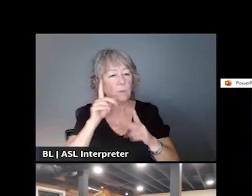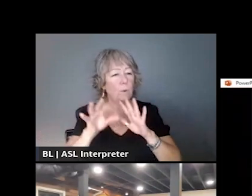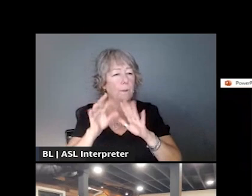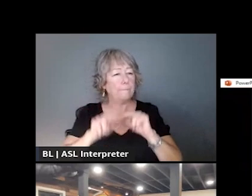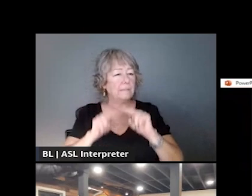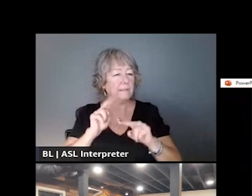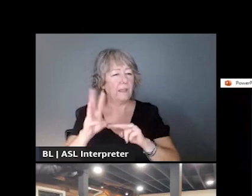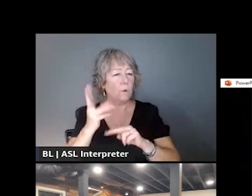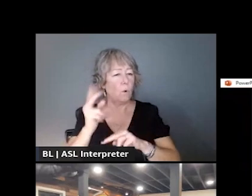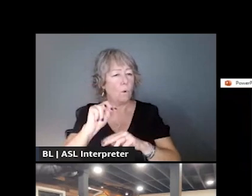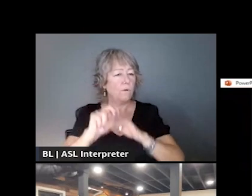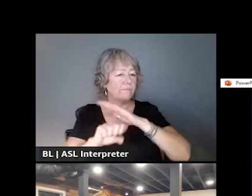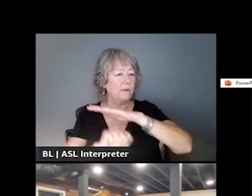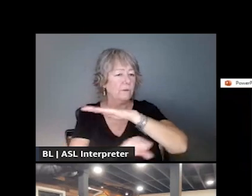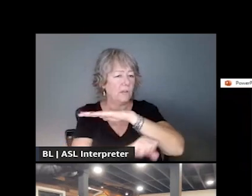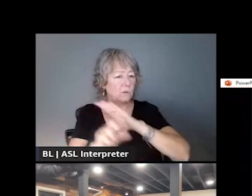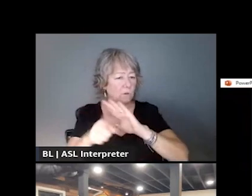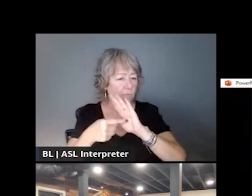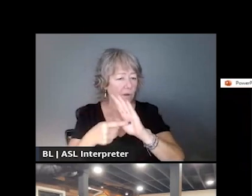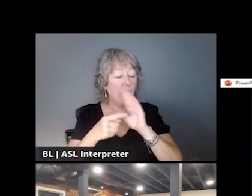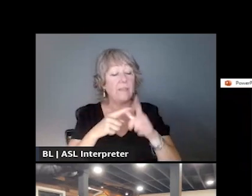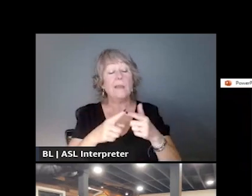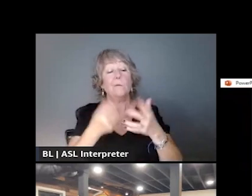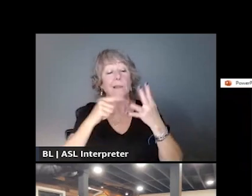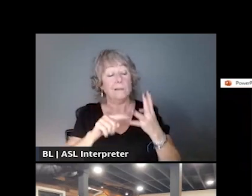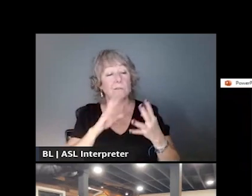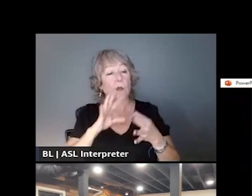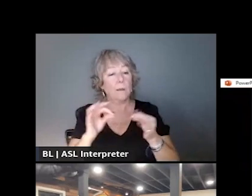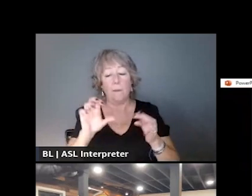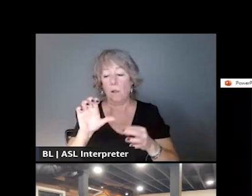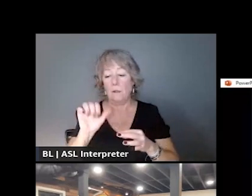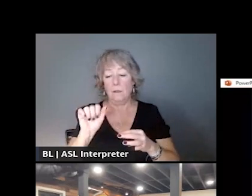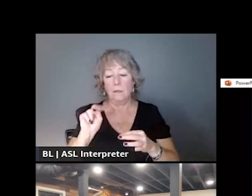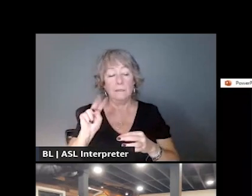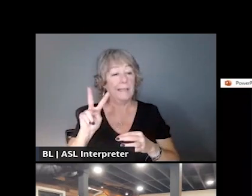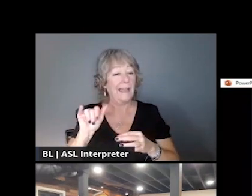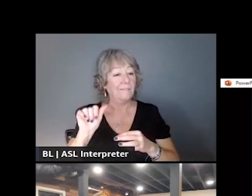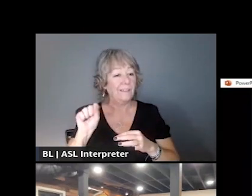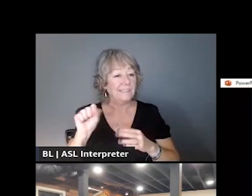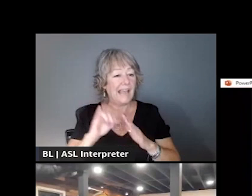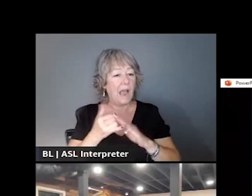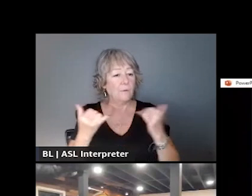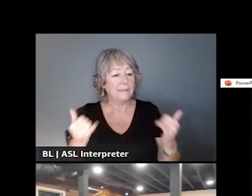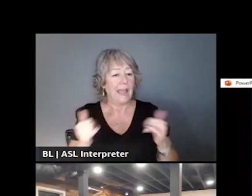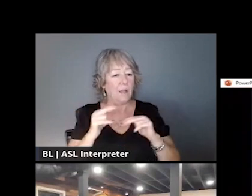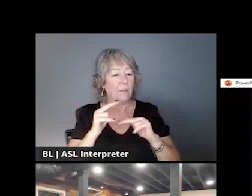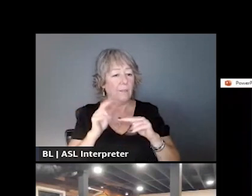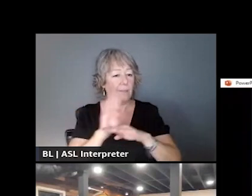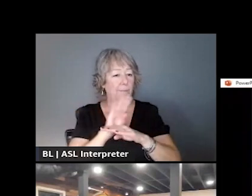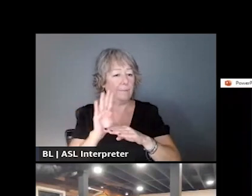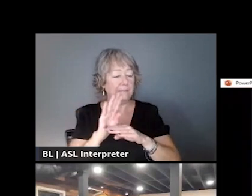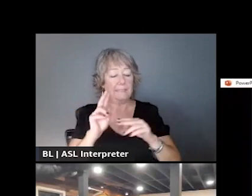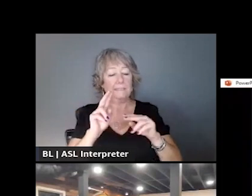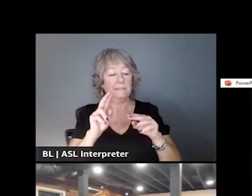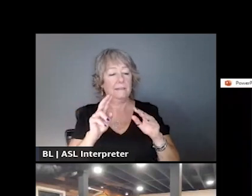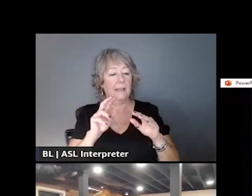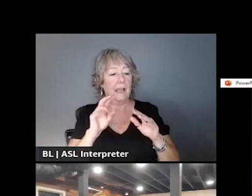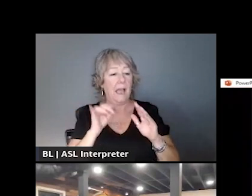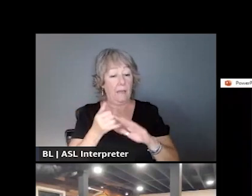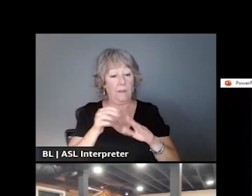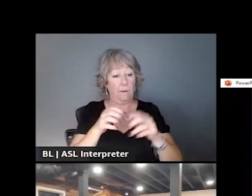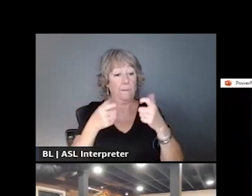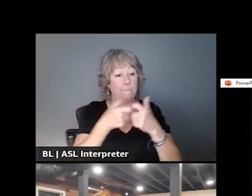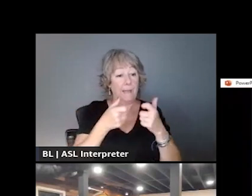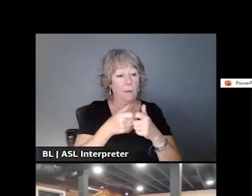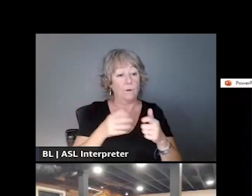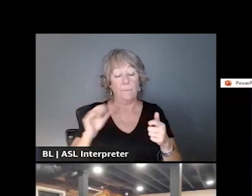models. We talked about Canvas and trying to show how now the business analysis, the pre-built models are powered by Bedrock